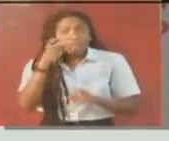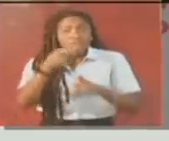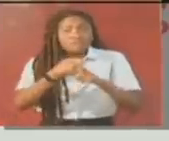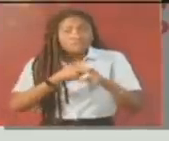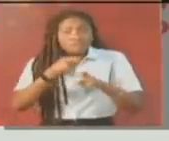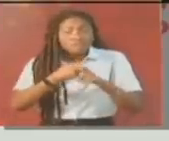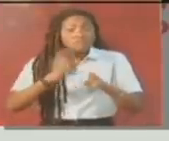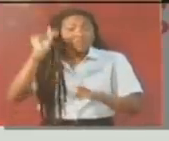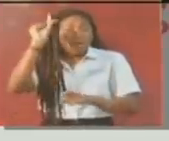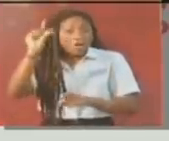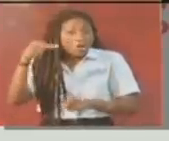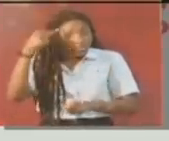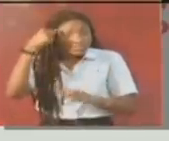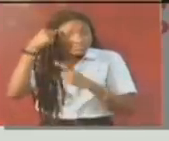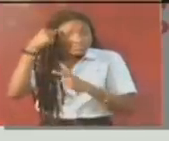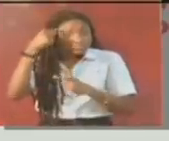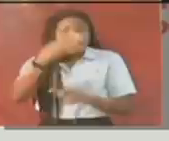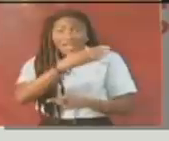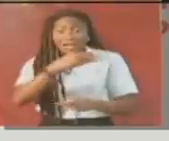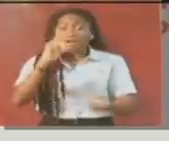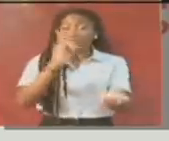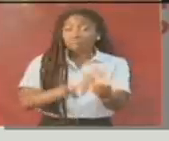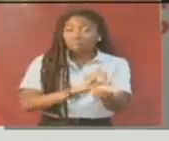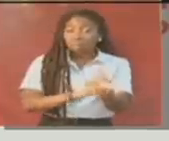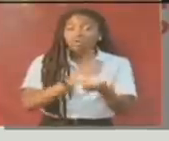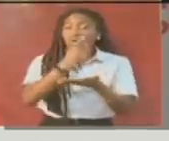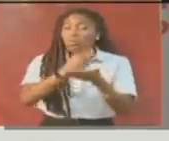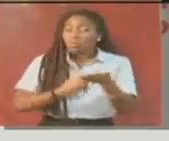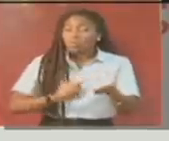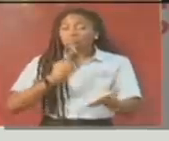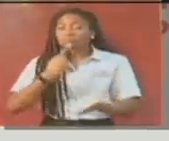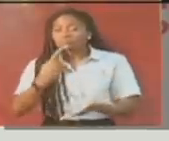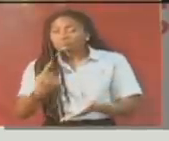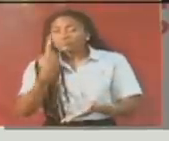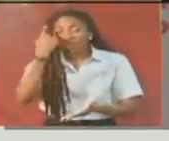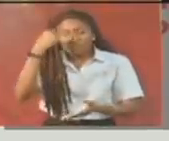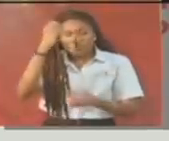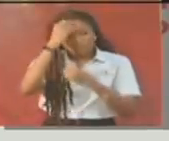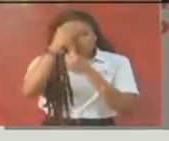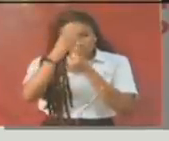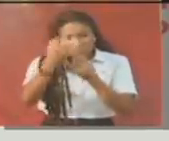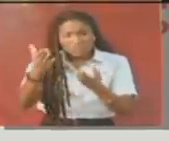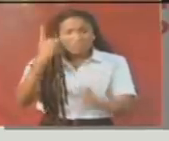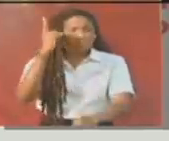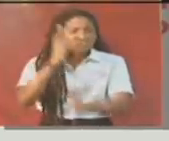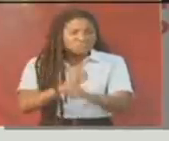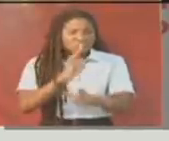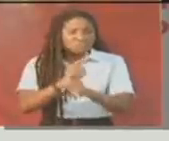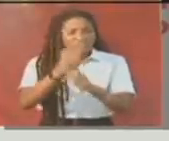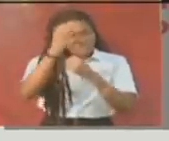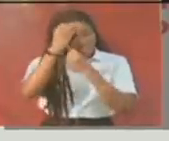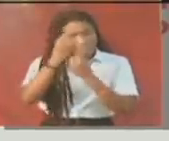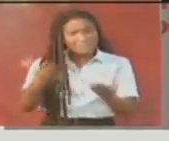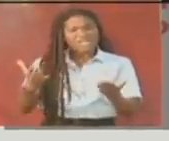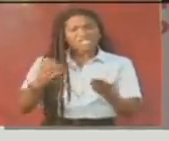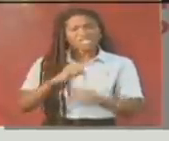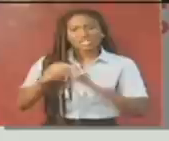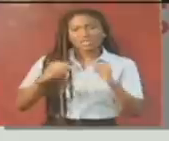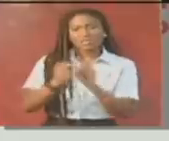experts themselves. We remain committed to providing you with relevant, accurate, and up-to-date information on